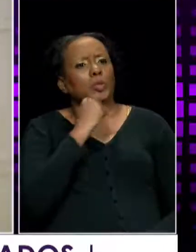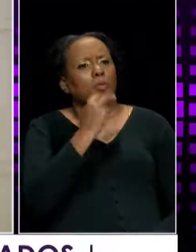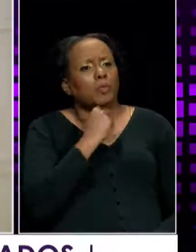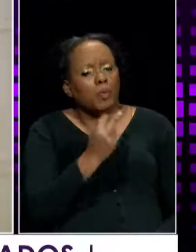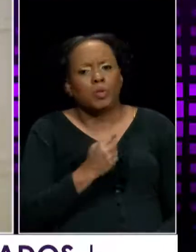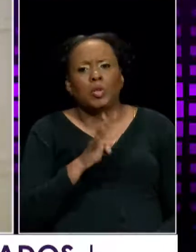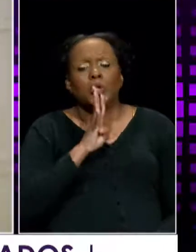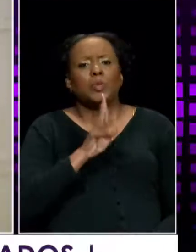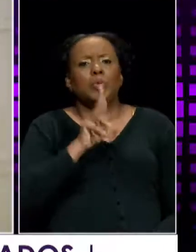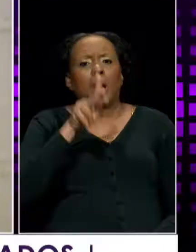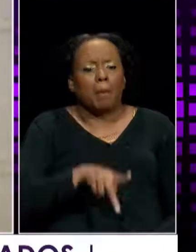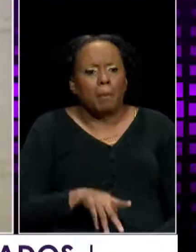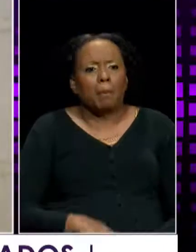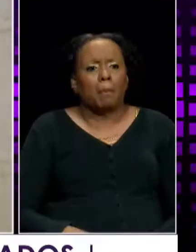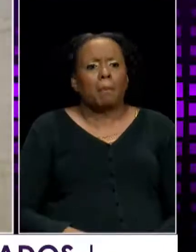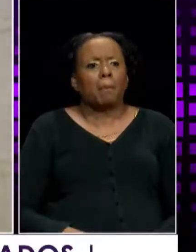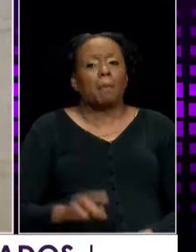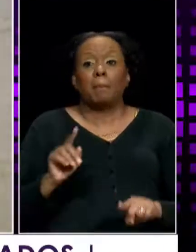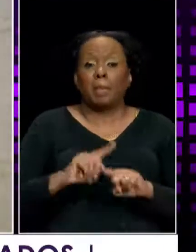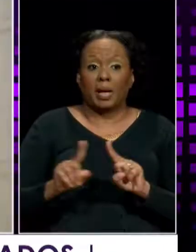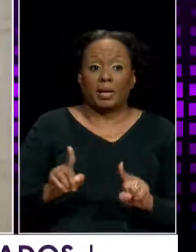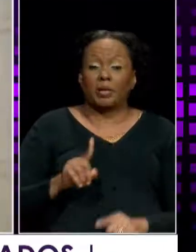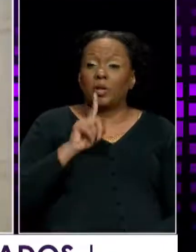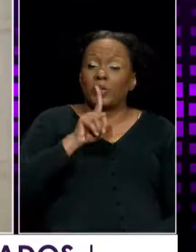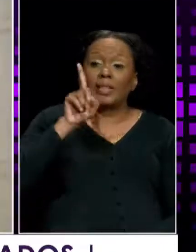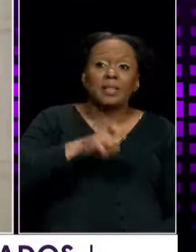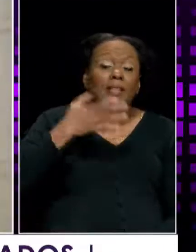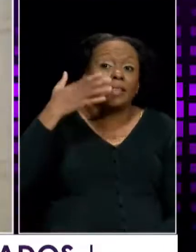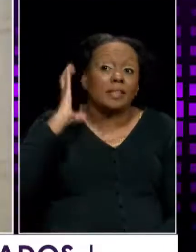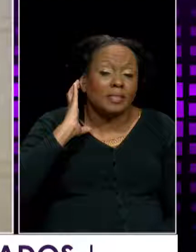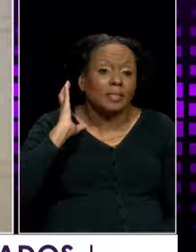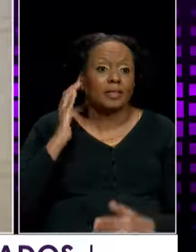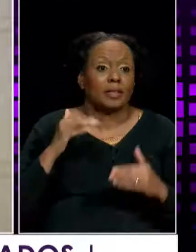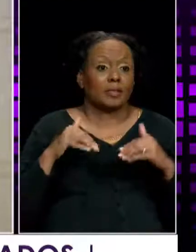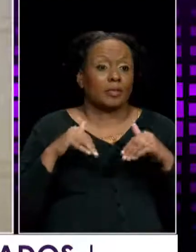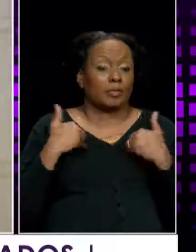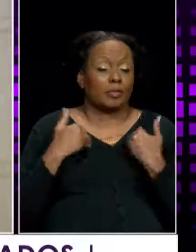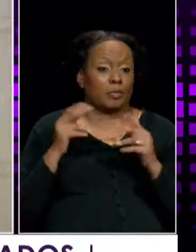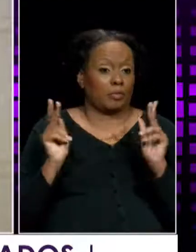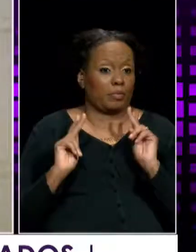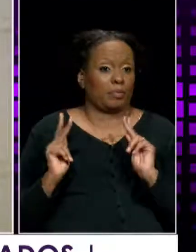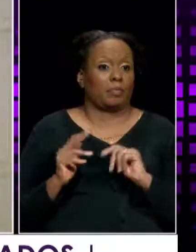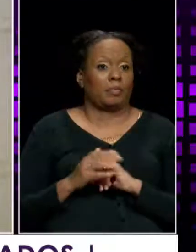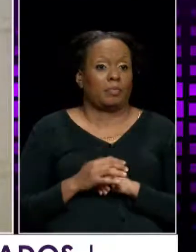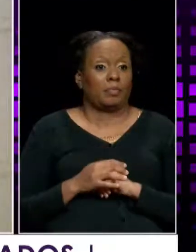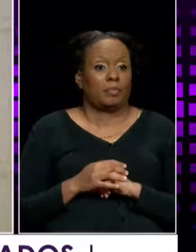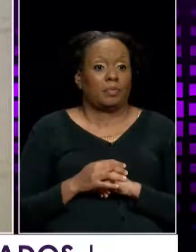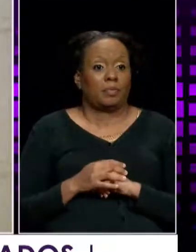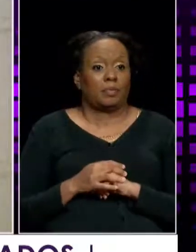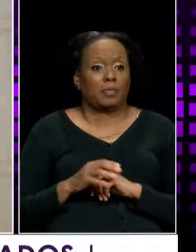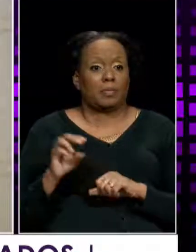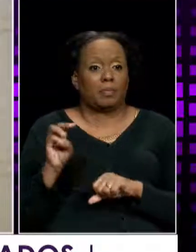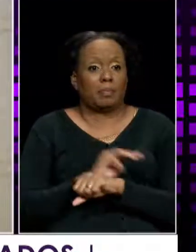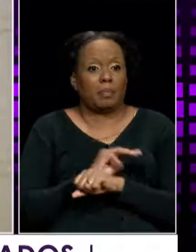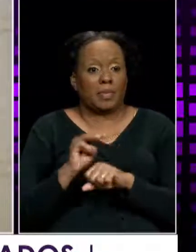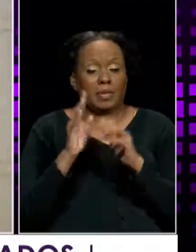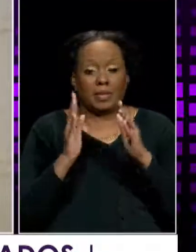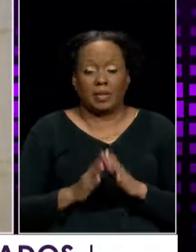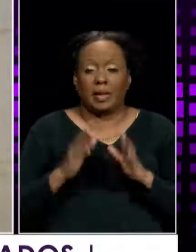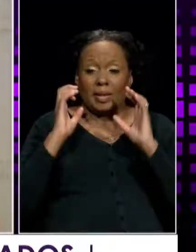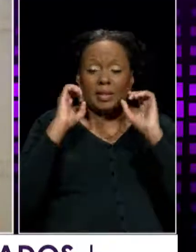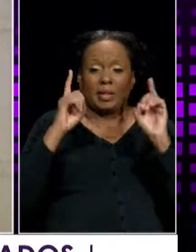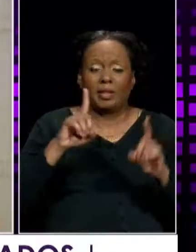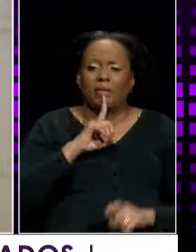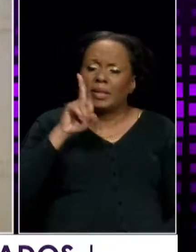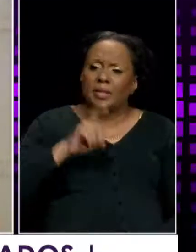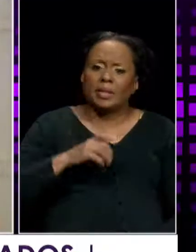share things that matter to them, right? I think that's important for us and the ministers of education, etc., to listen to what